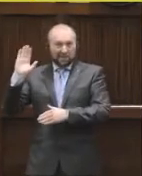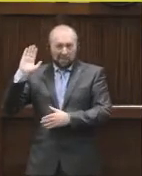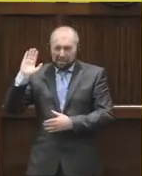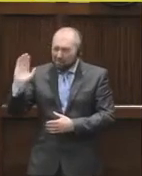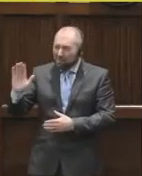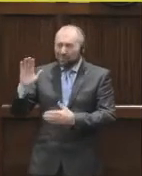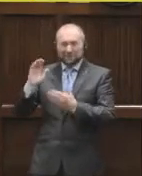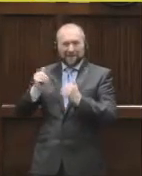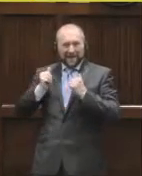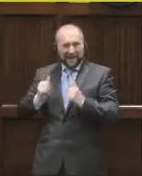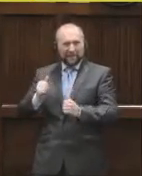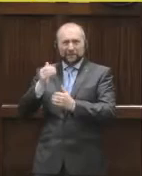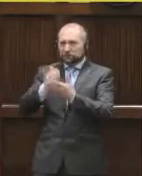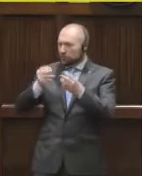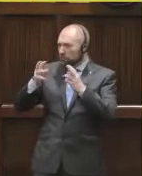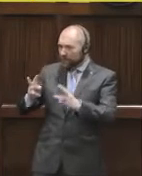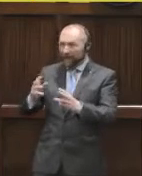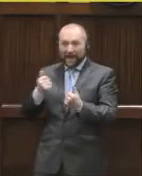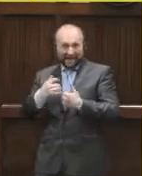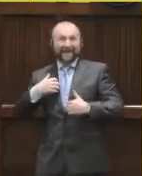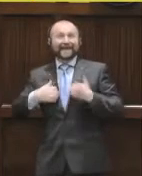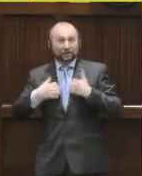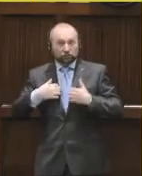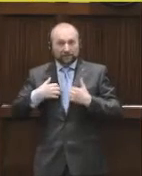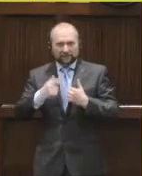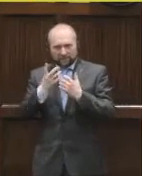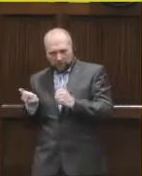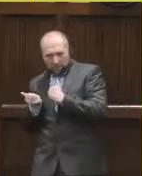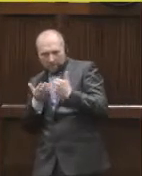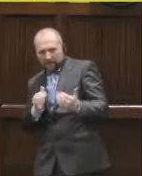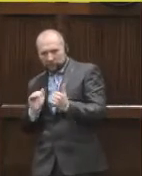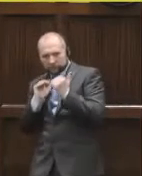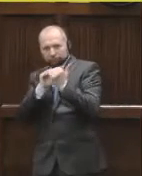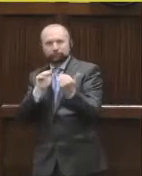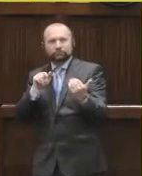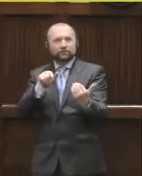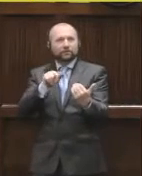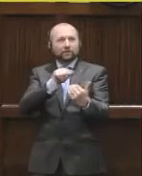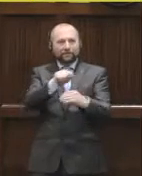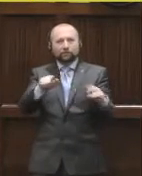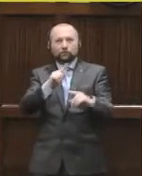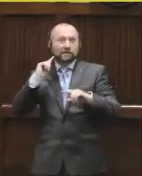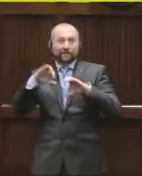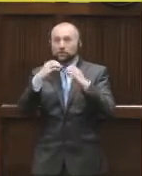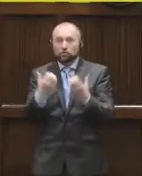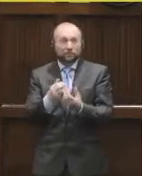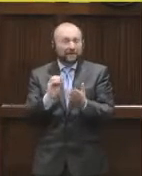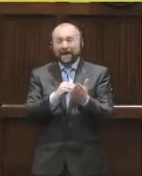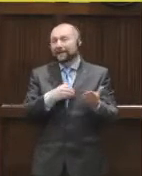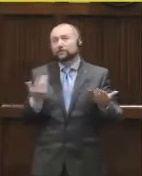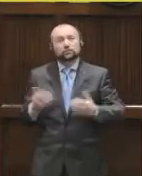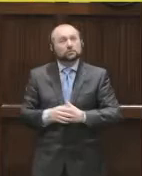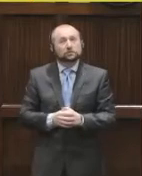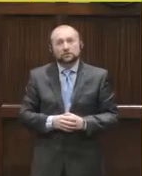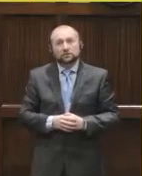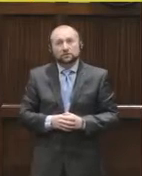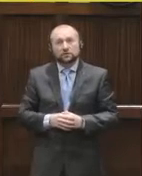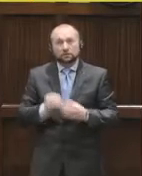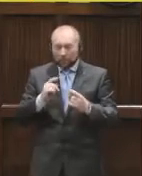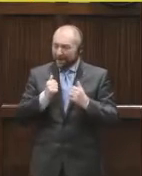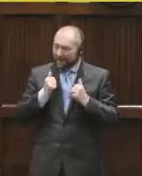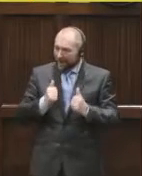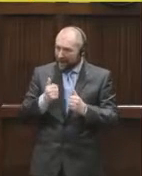only an ability but must have an eager awareness and wish and be favourably disposed to assisting and